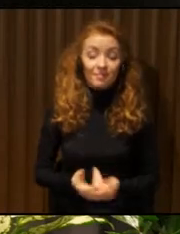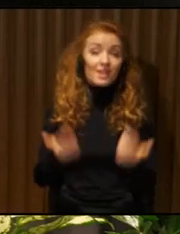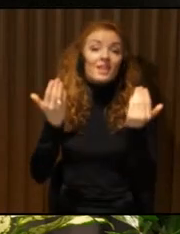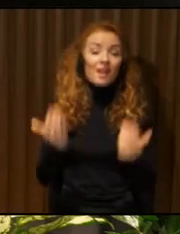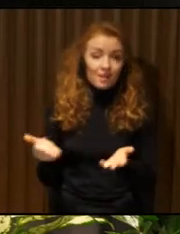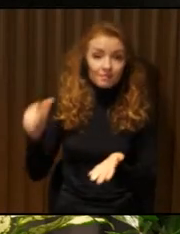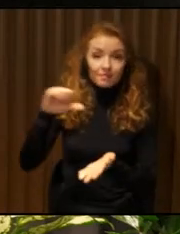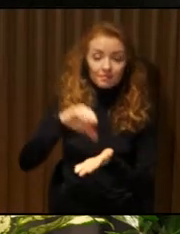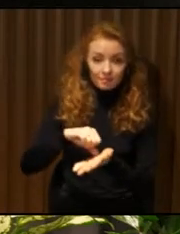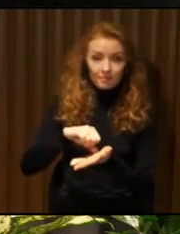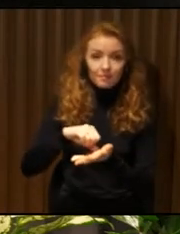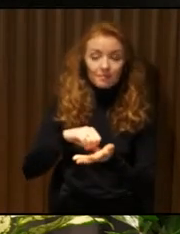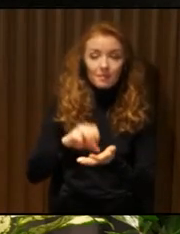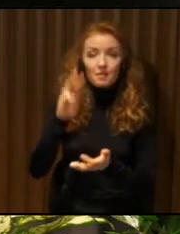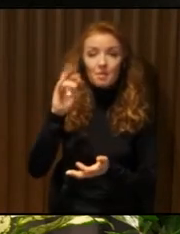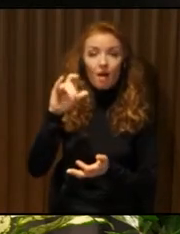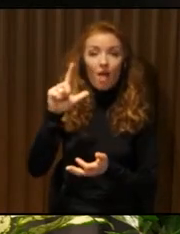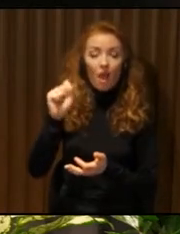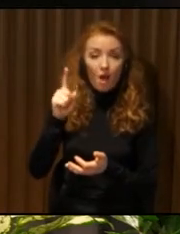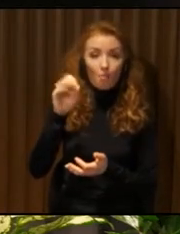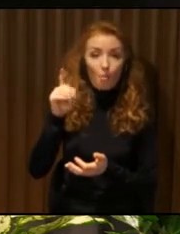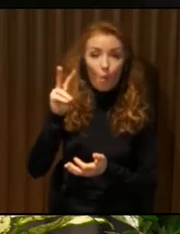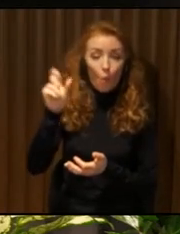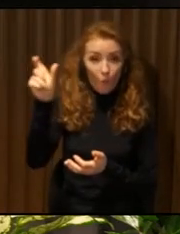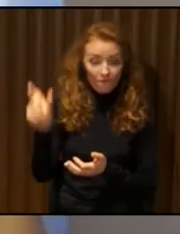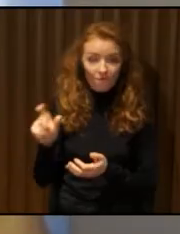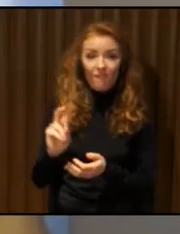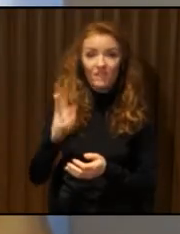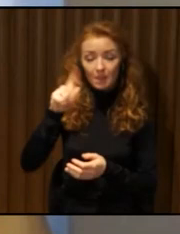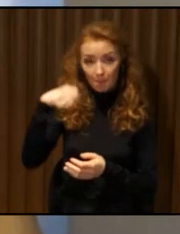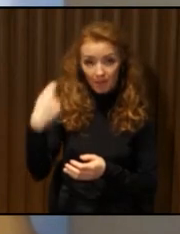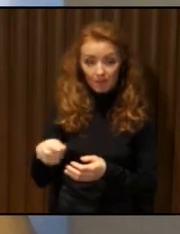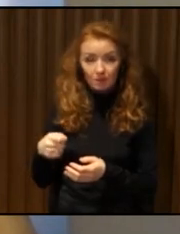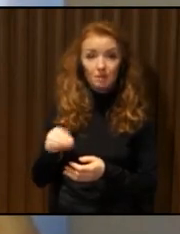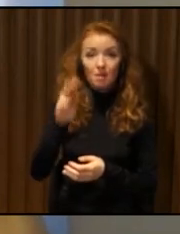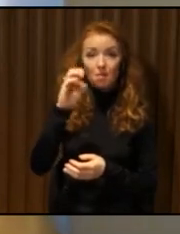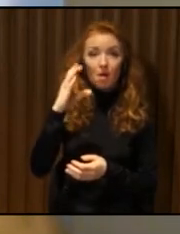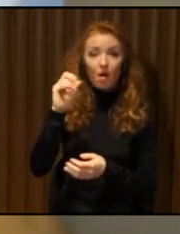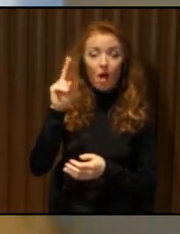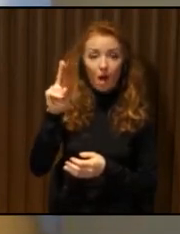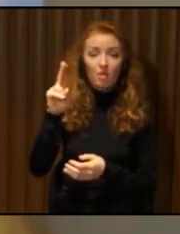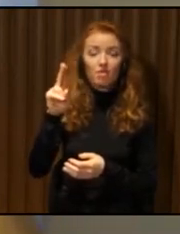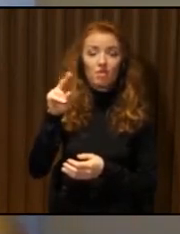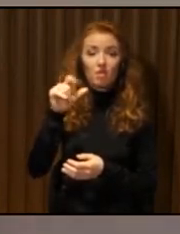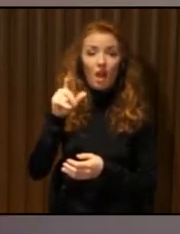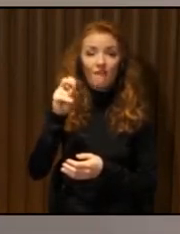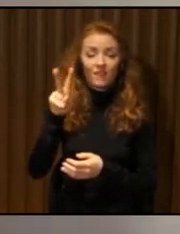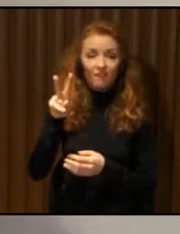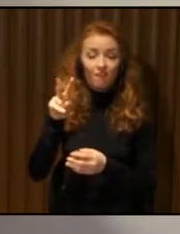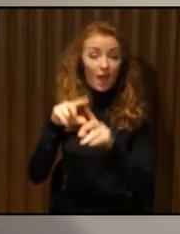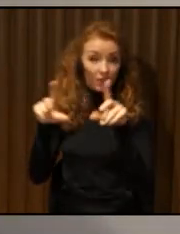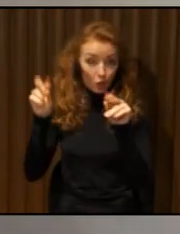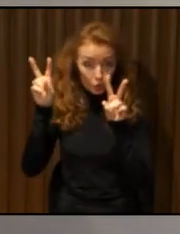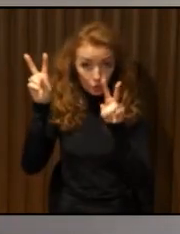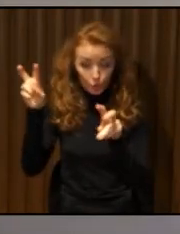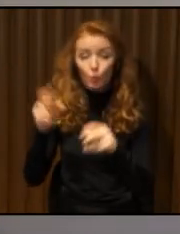She's vice president of MICHAL Tel Aviv agency, and yes. A project